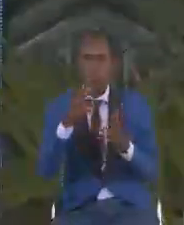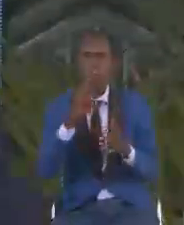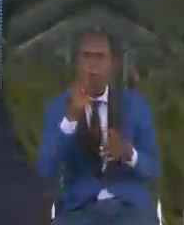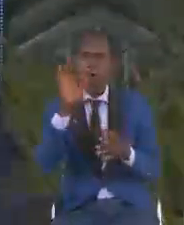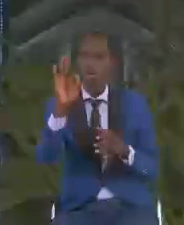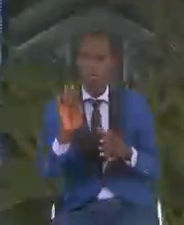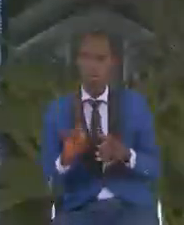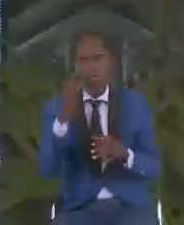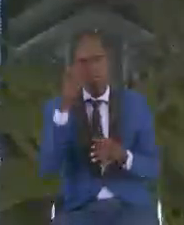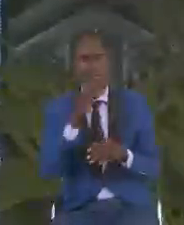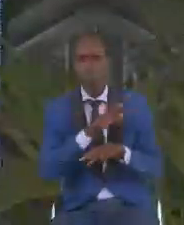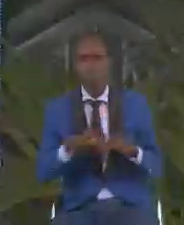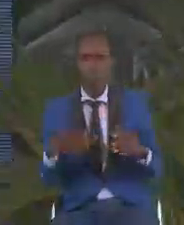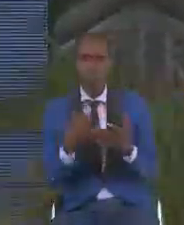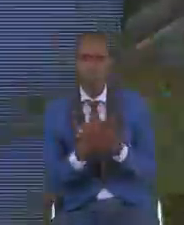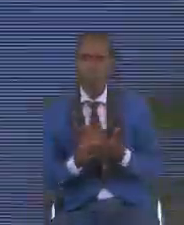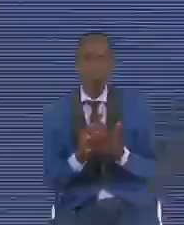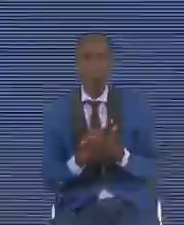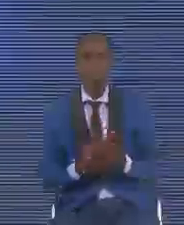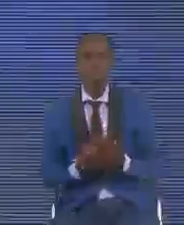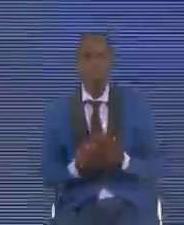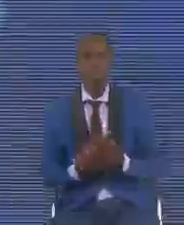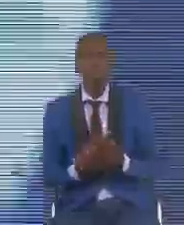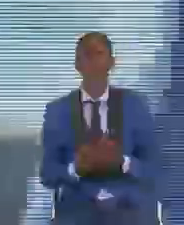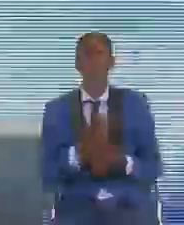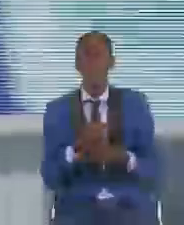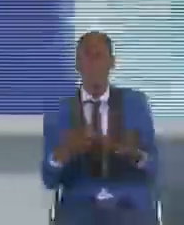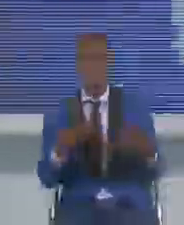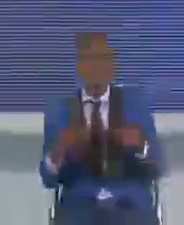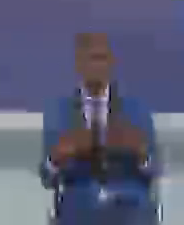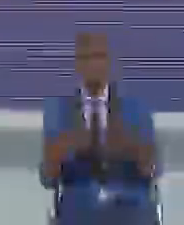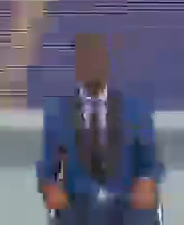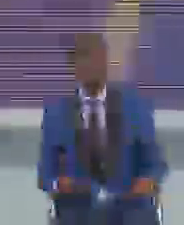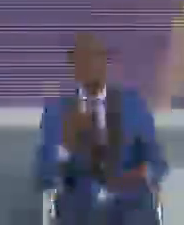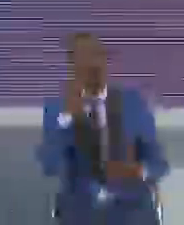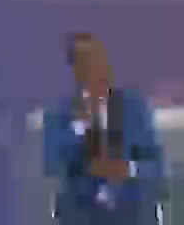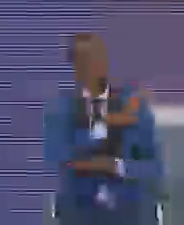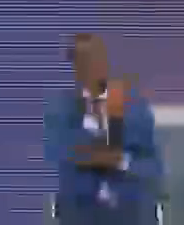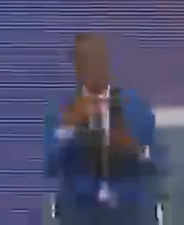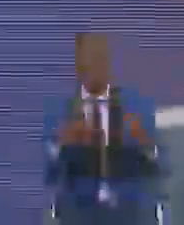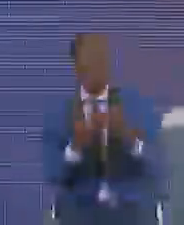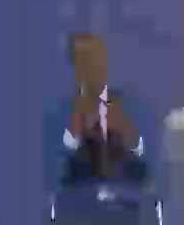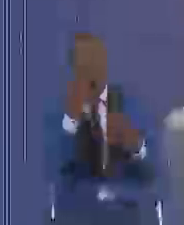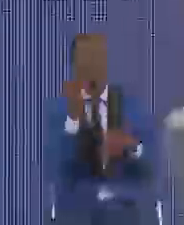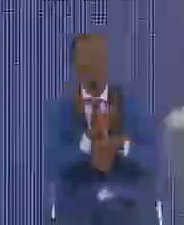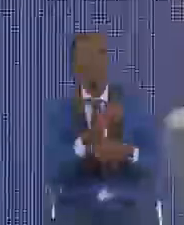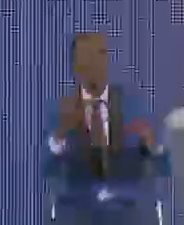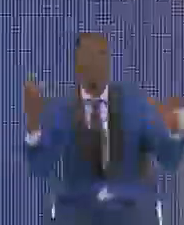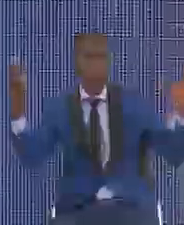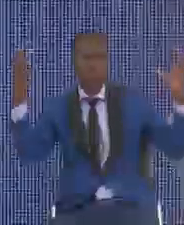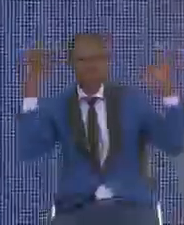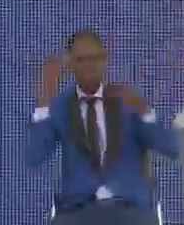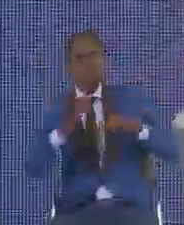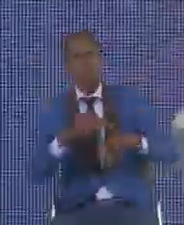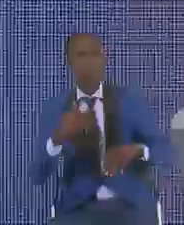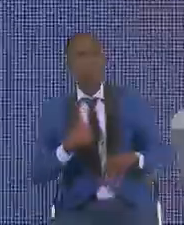You shouldn't murmur. And why do they put all the assignment on me? It's not they, it's God. He